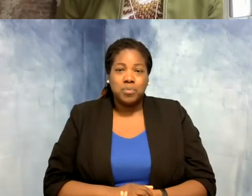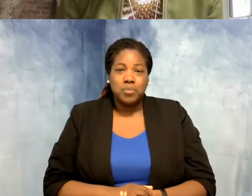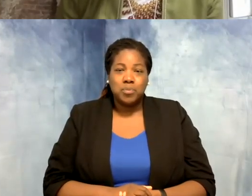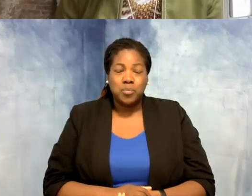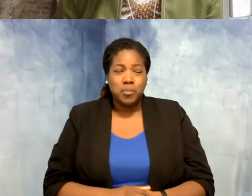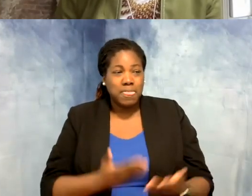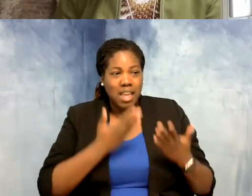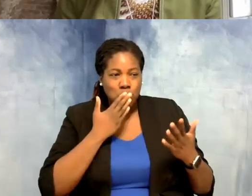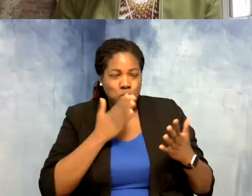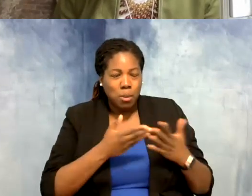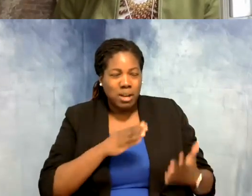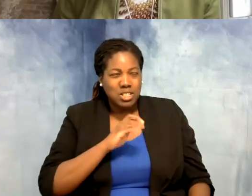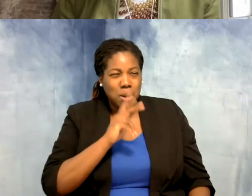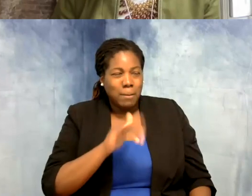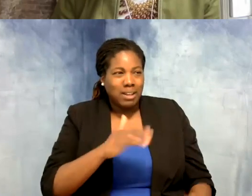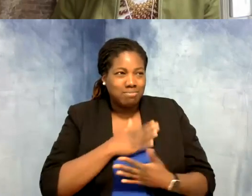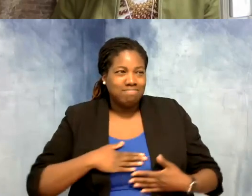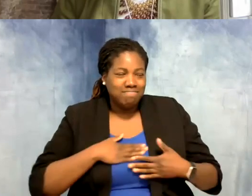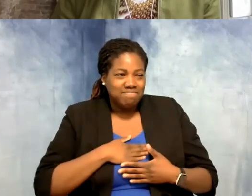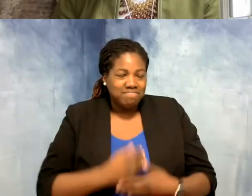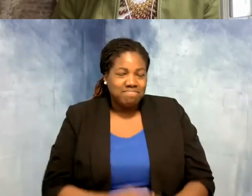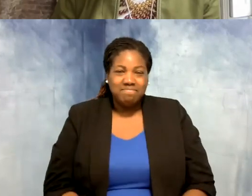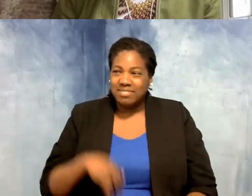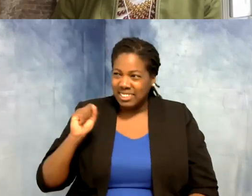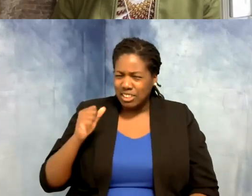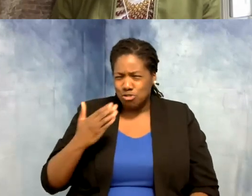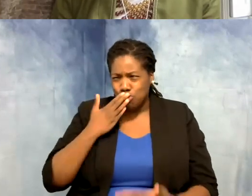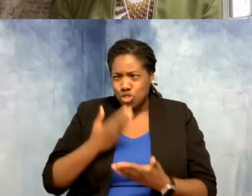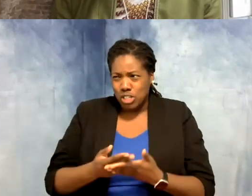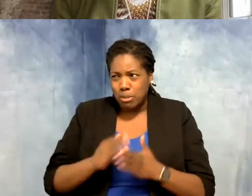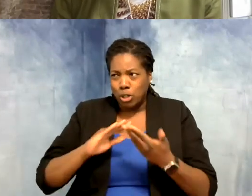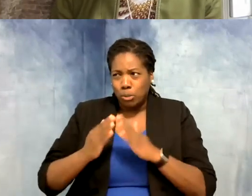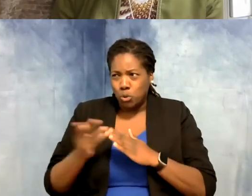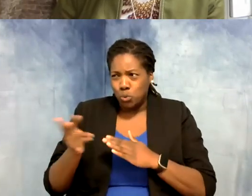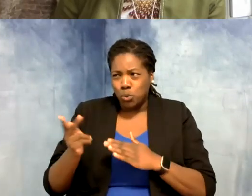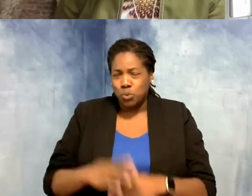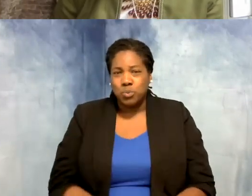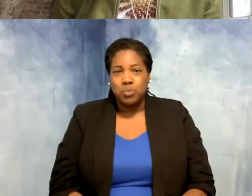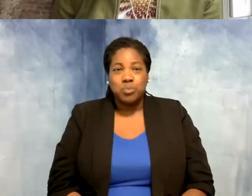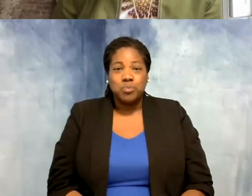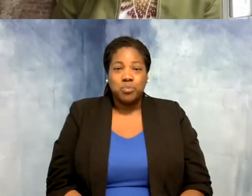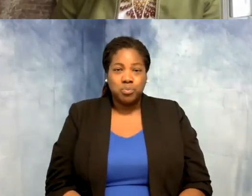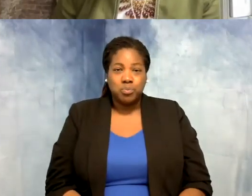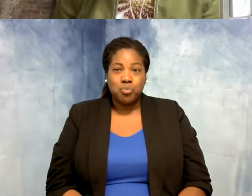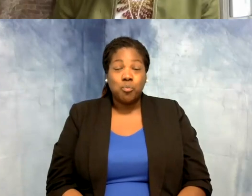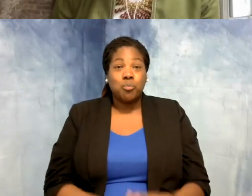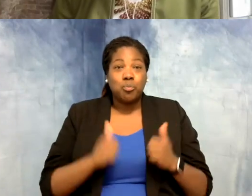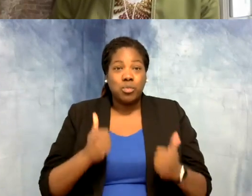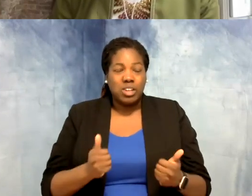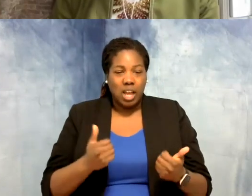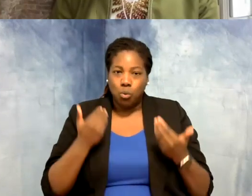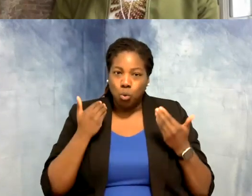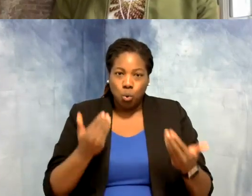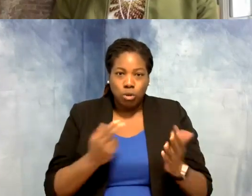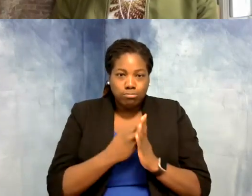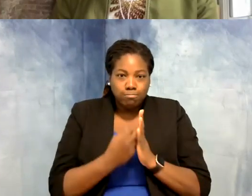Thank you so much, Becky. It's a pleasure to be with you. Yeah, it's very good to be in community with both of you. All right, I'm gonna dive right in